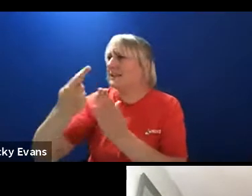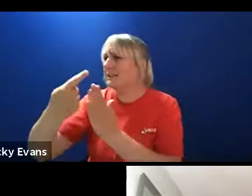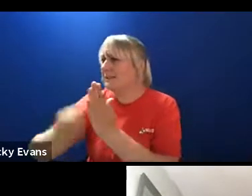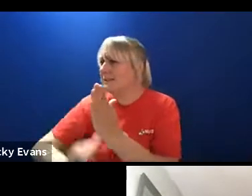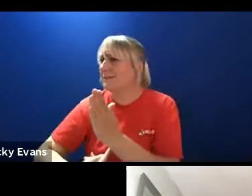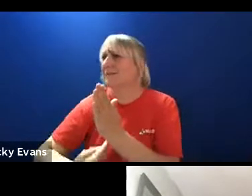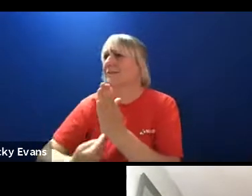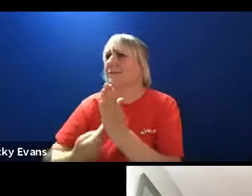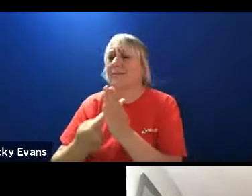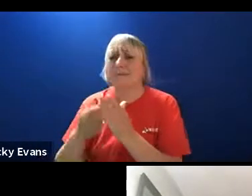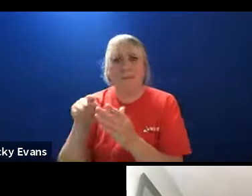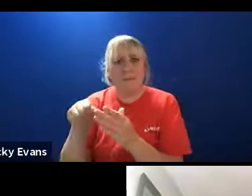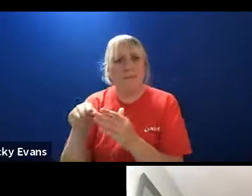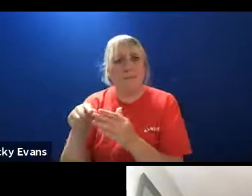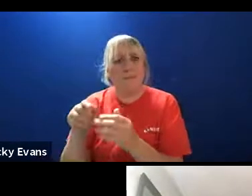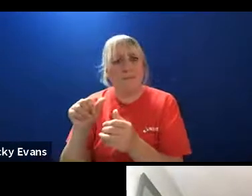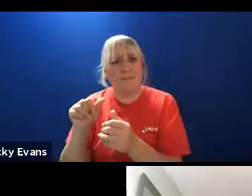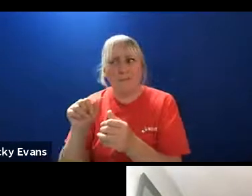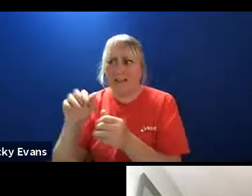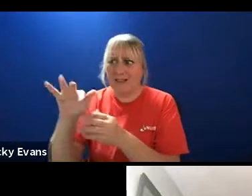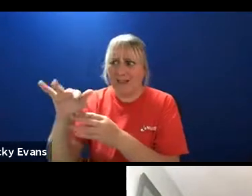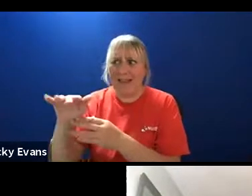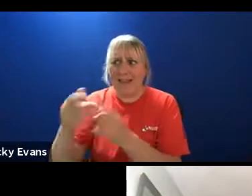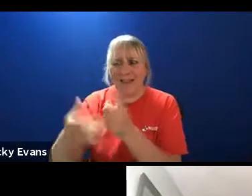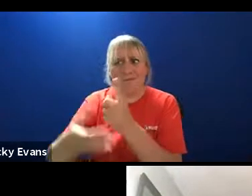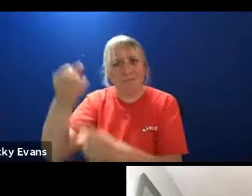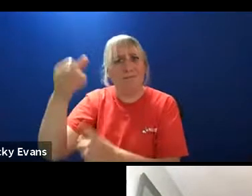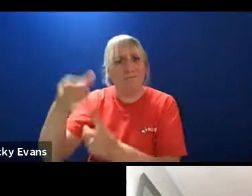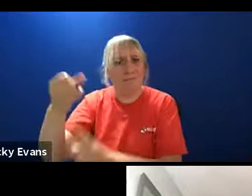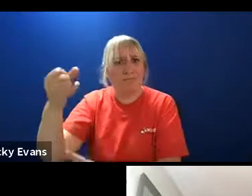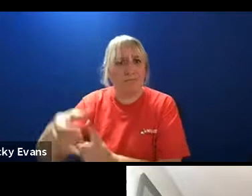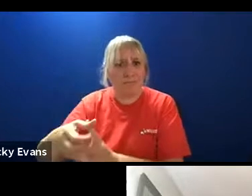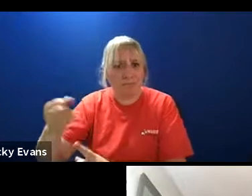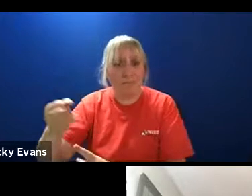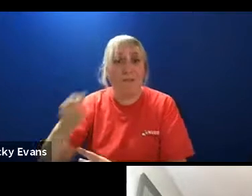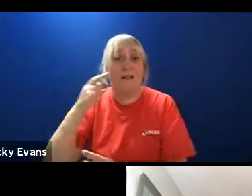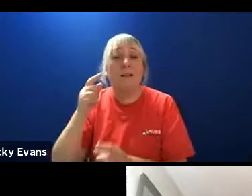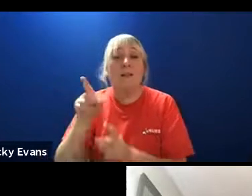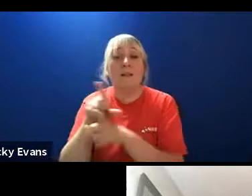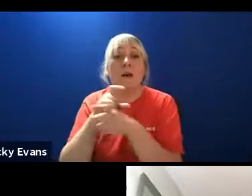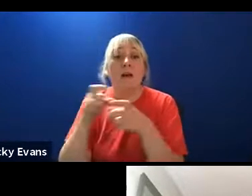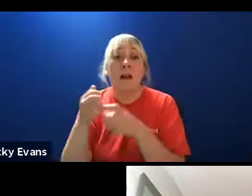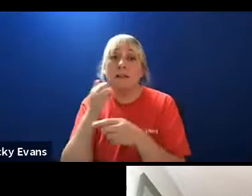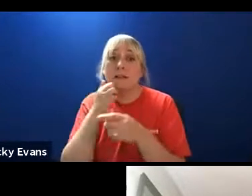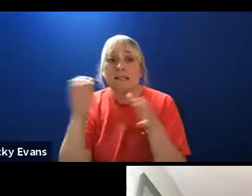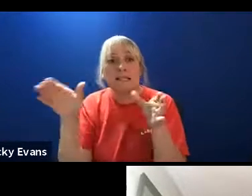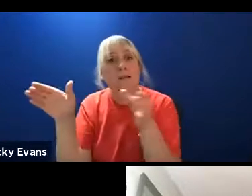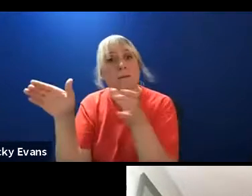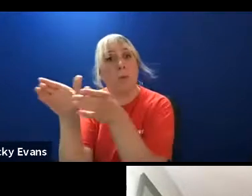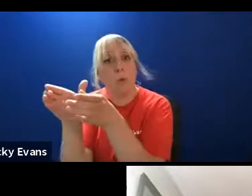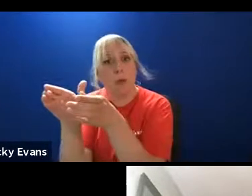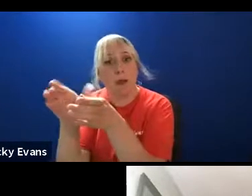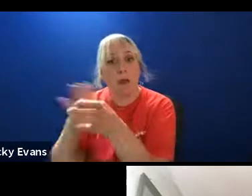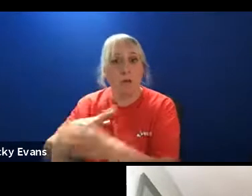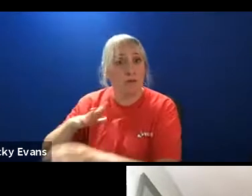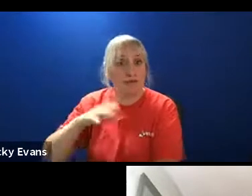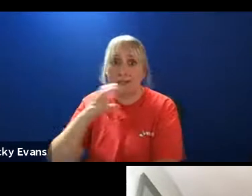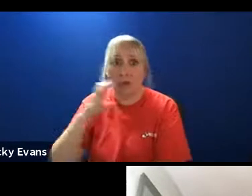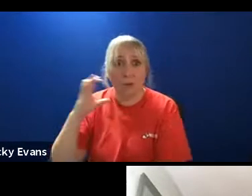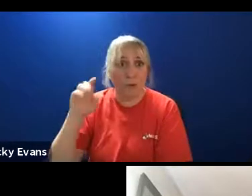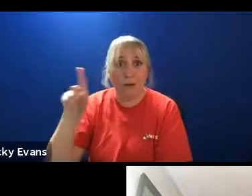any case are smaller in Cuba, in general, both in primary and in secondary. They